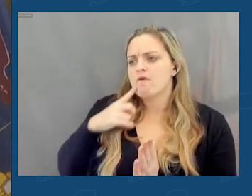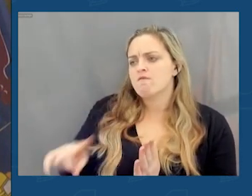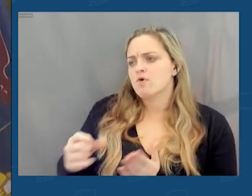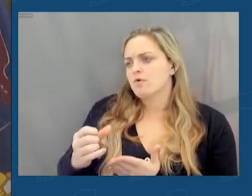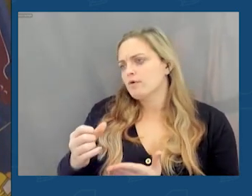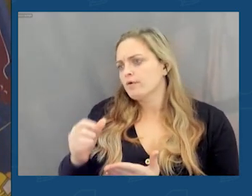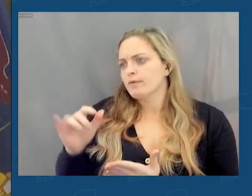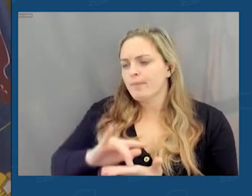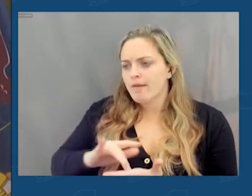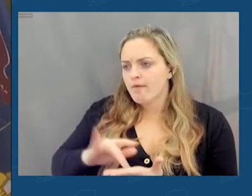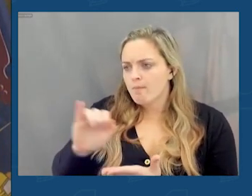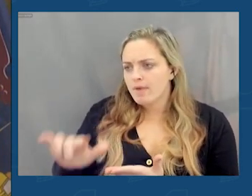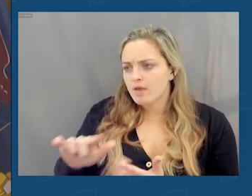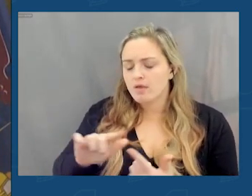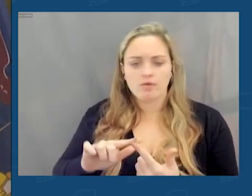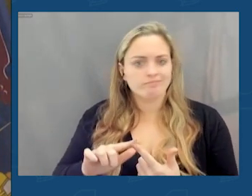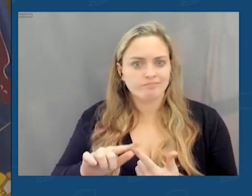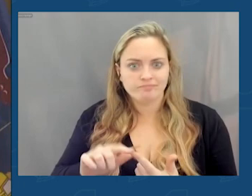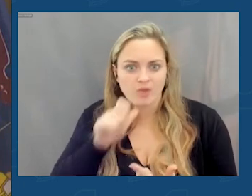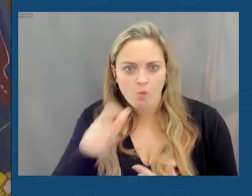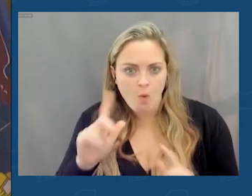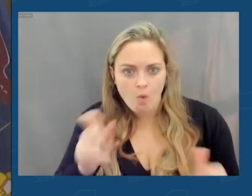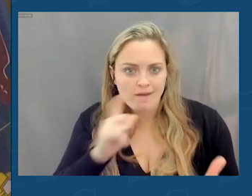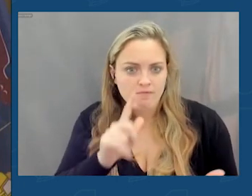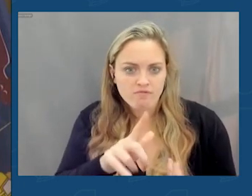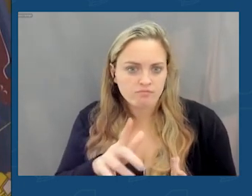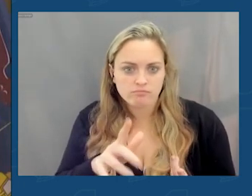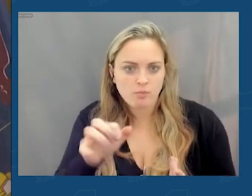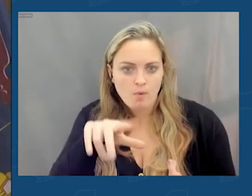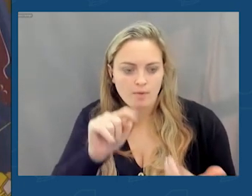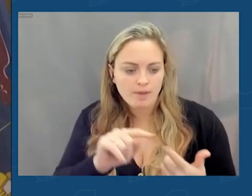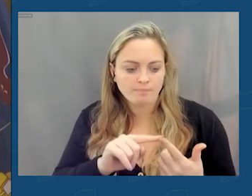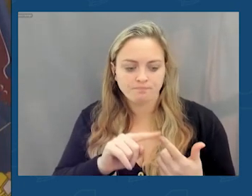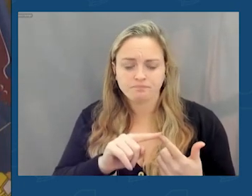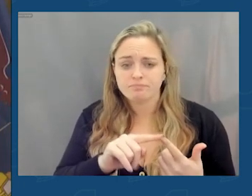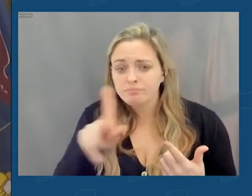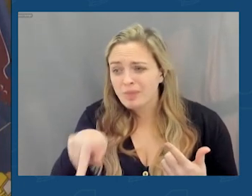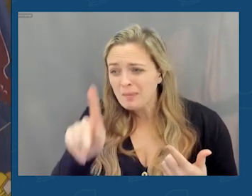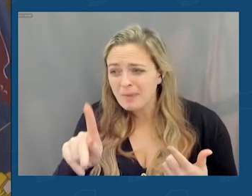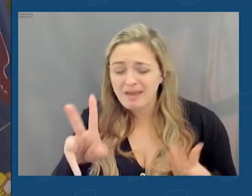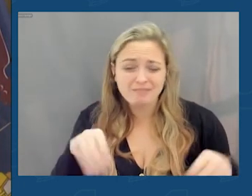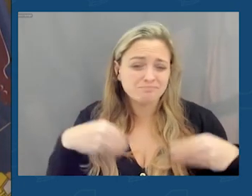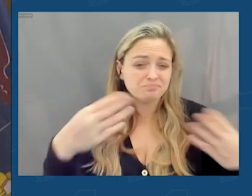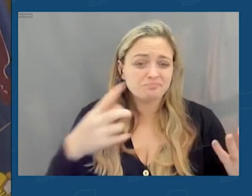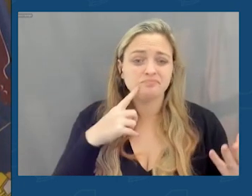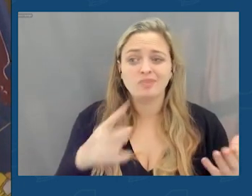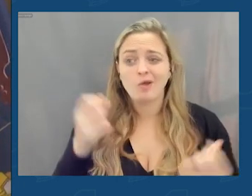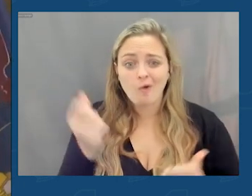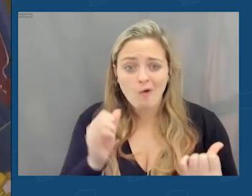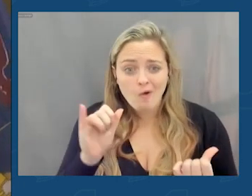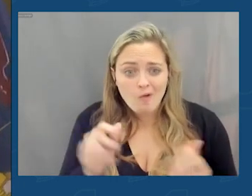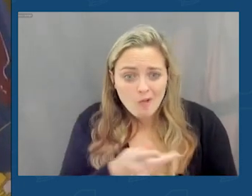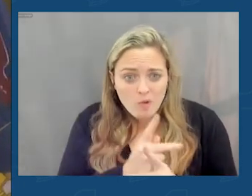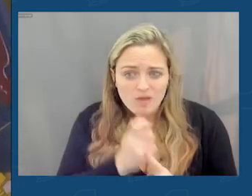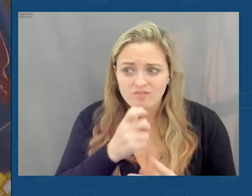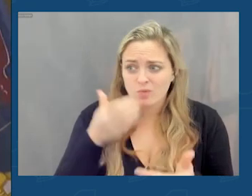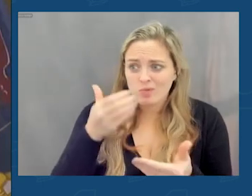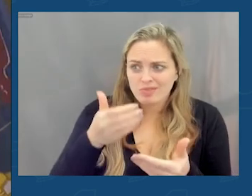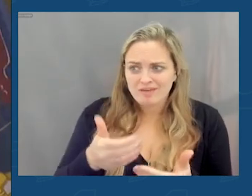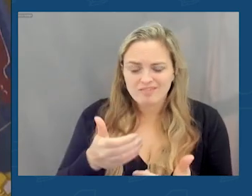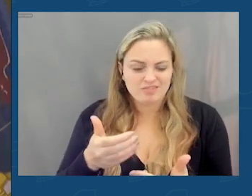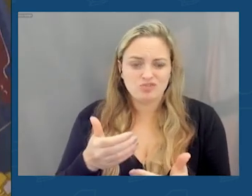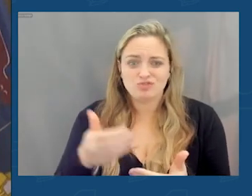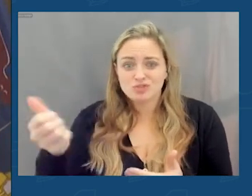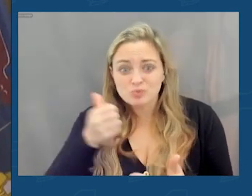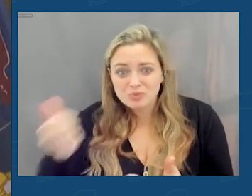bank won't give you a car loan if you don't live close enough to public transportation. You want to get a cell phone? Cell phone companies are looking at